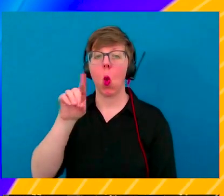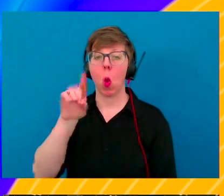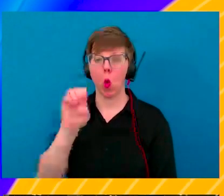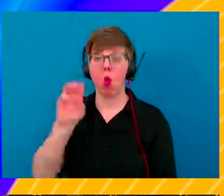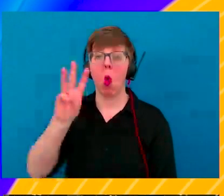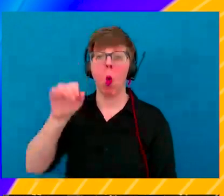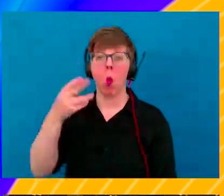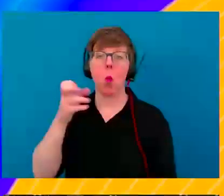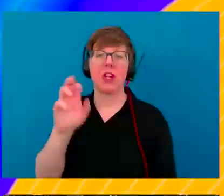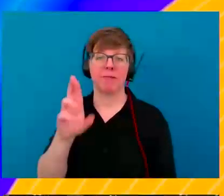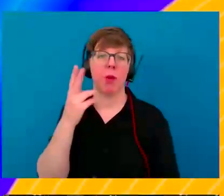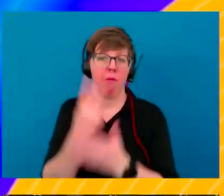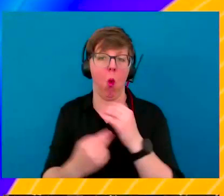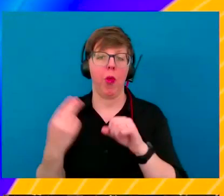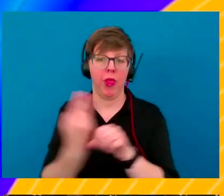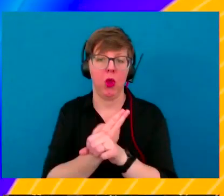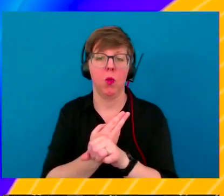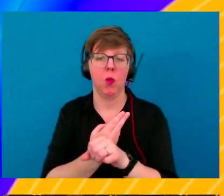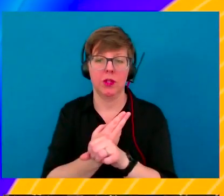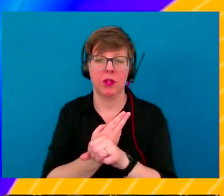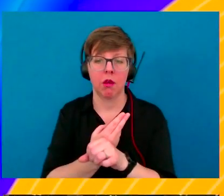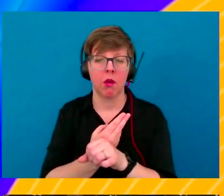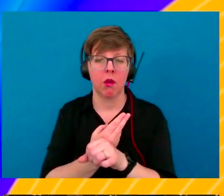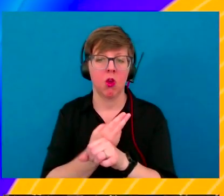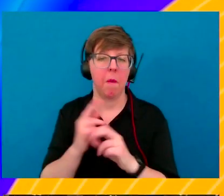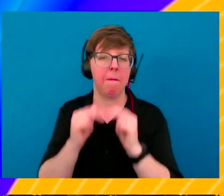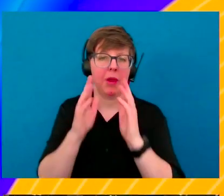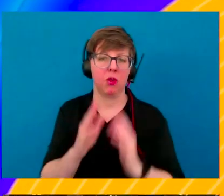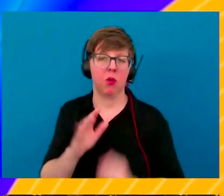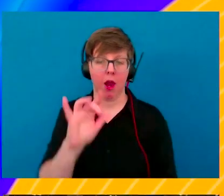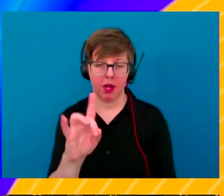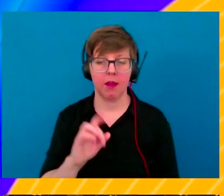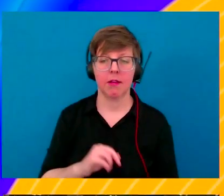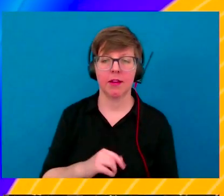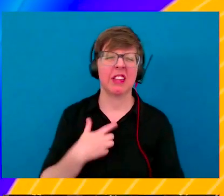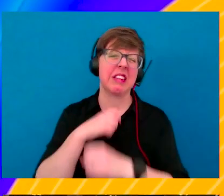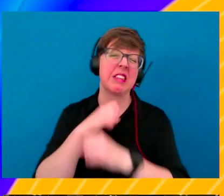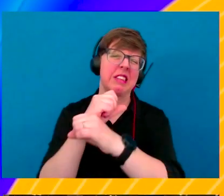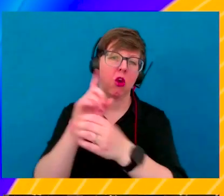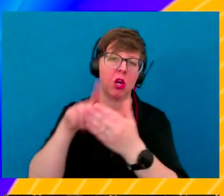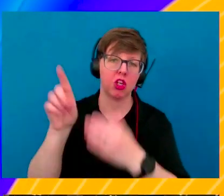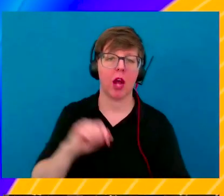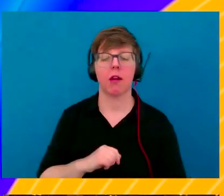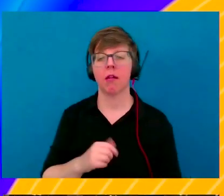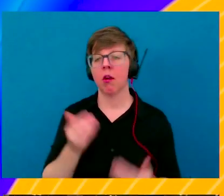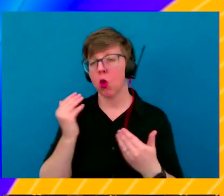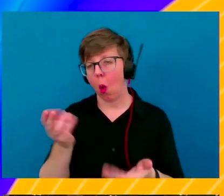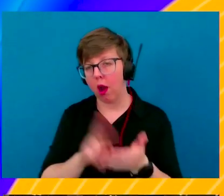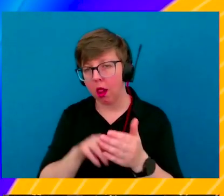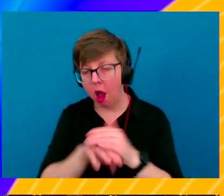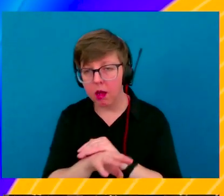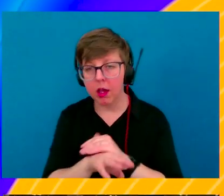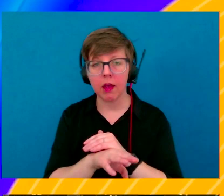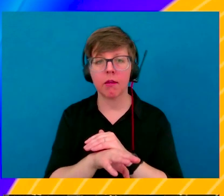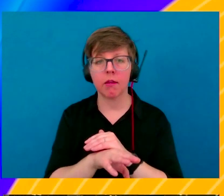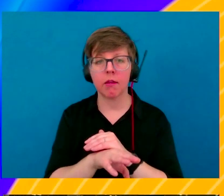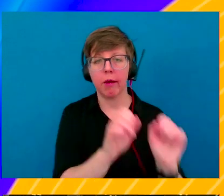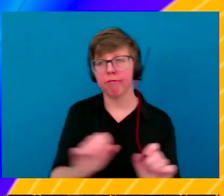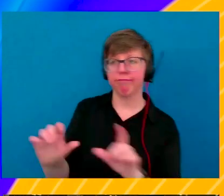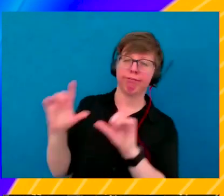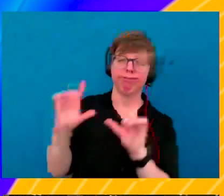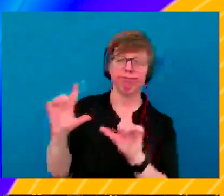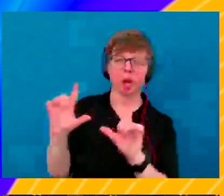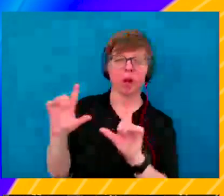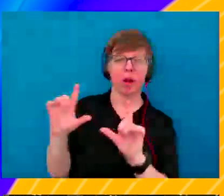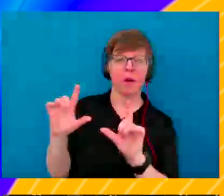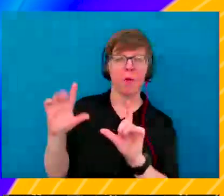this there's like a security check here. So I'm just going to log it in. So this took me to the browser on a redirect. And once this is set up,